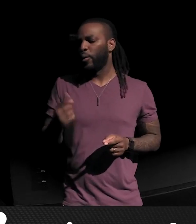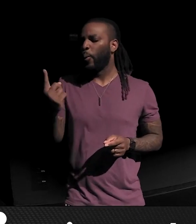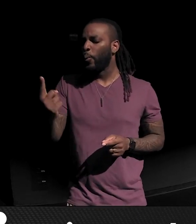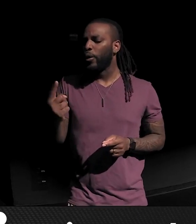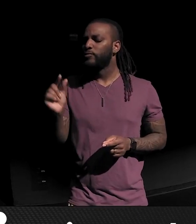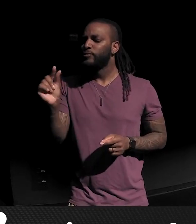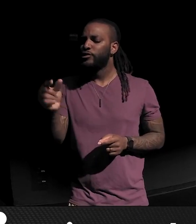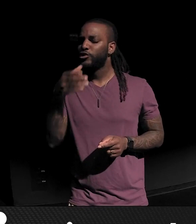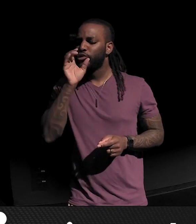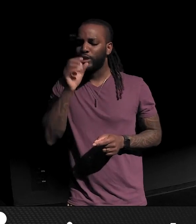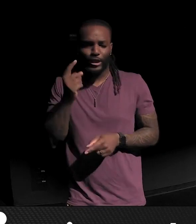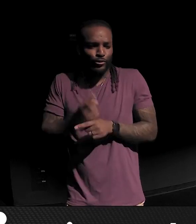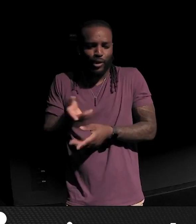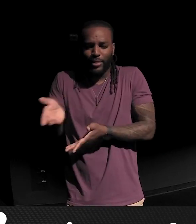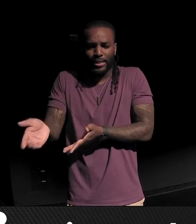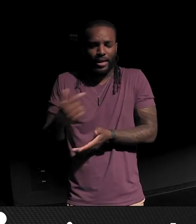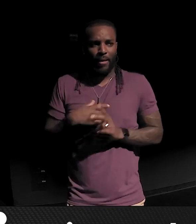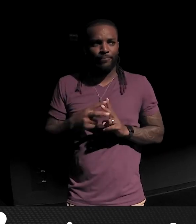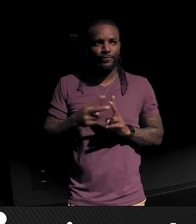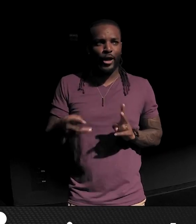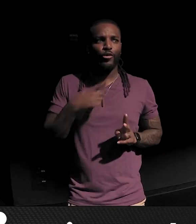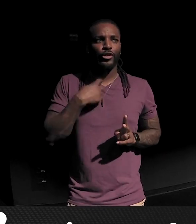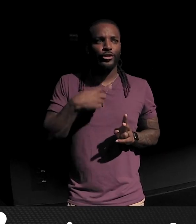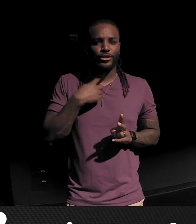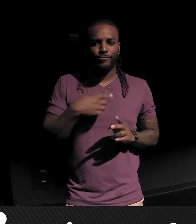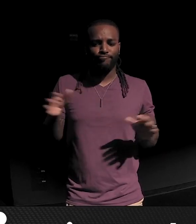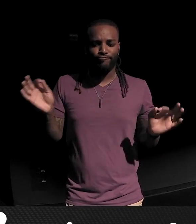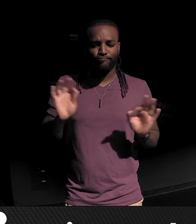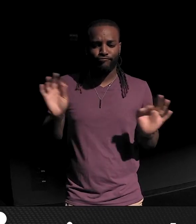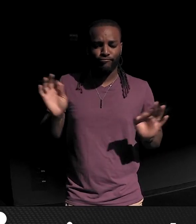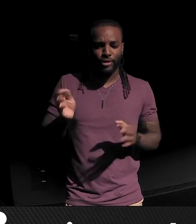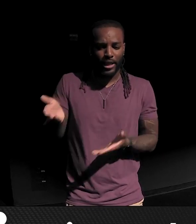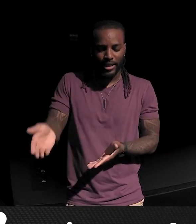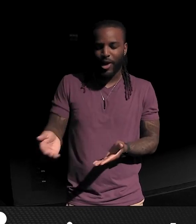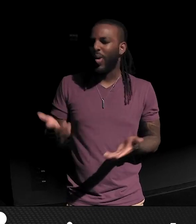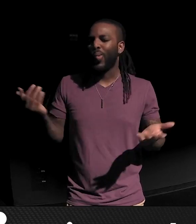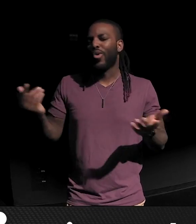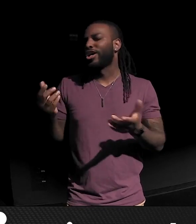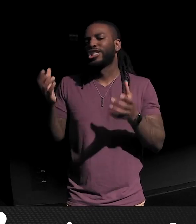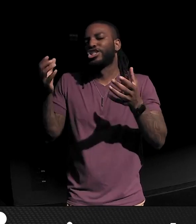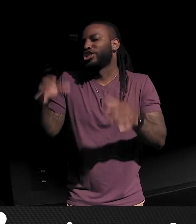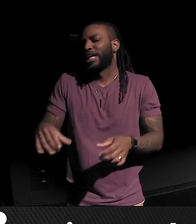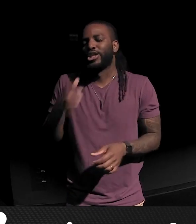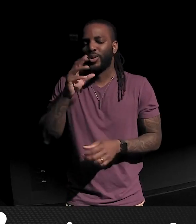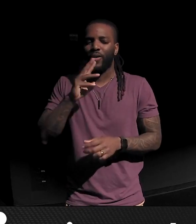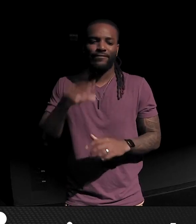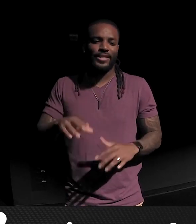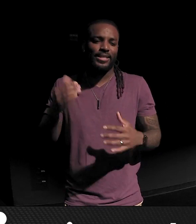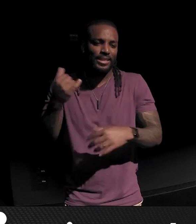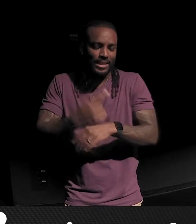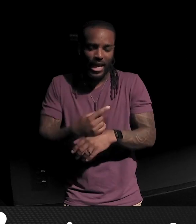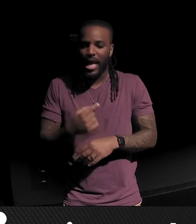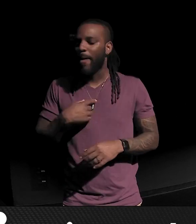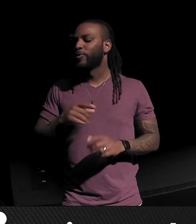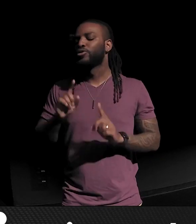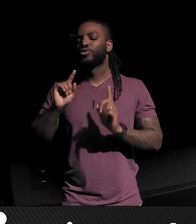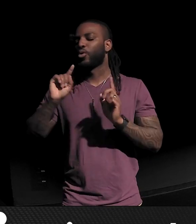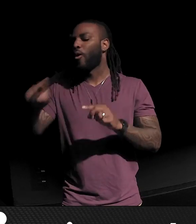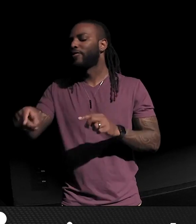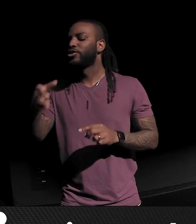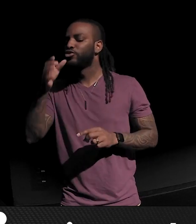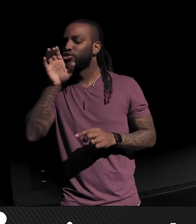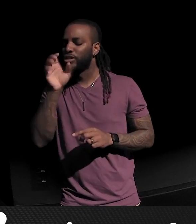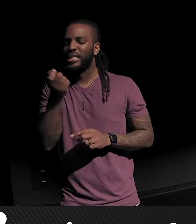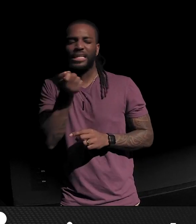just right there. I am very thirsty. I mean, what are the chances that's going to flood today? I'm going to just go over there and just